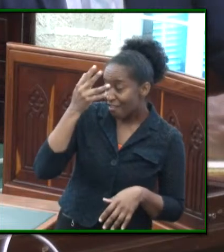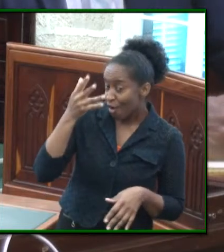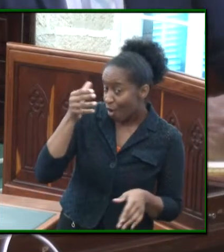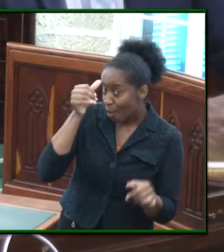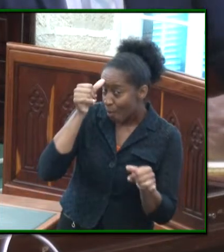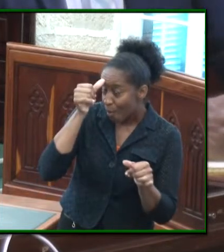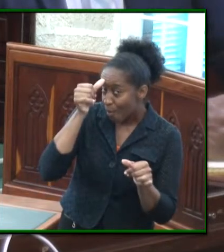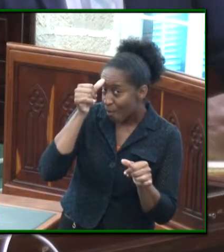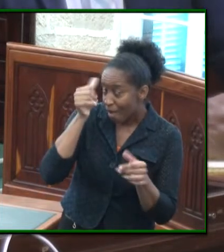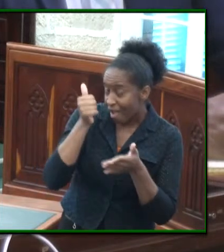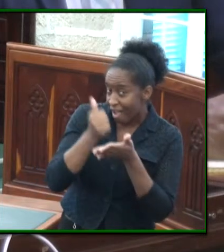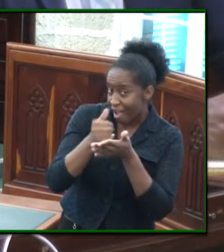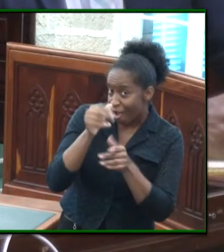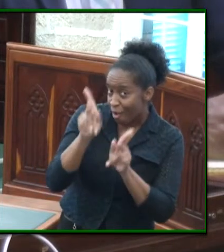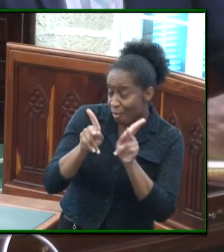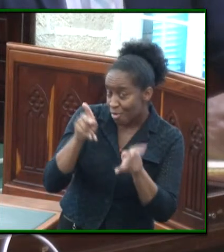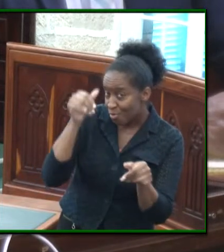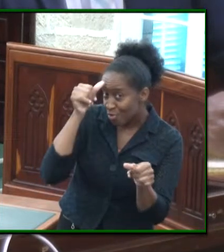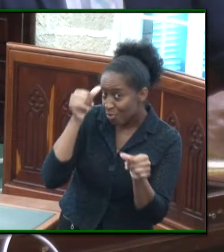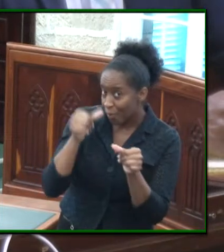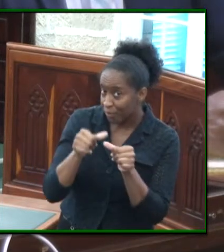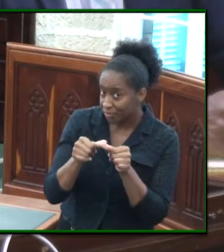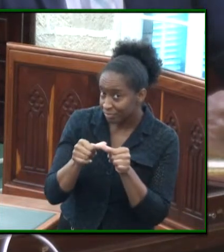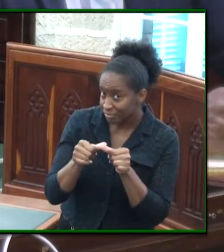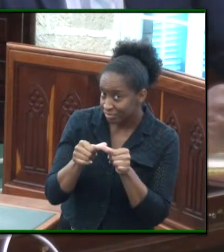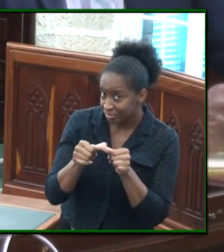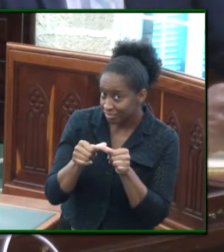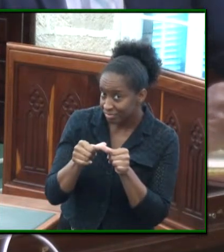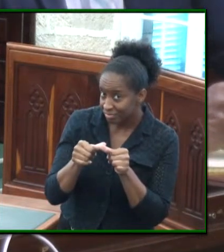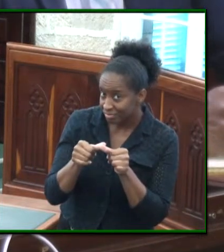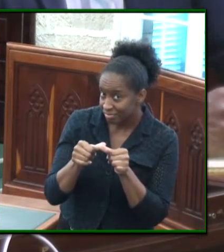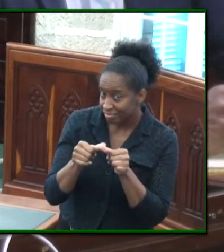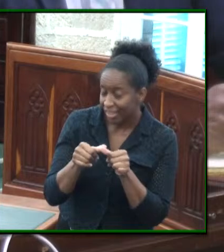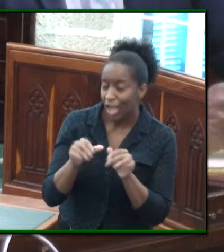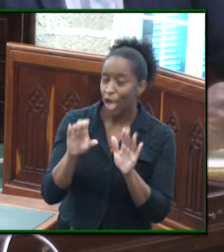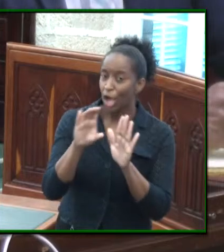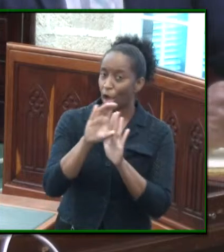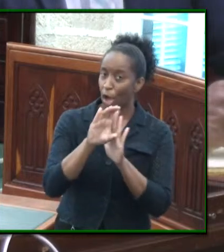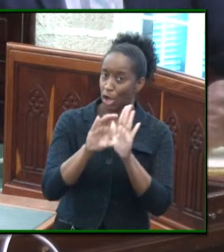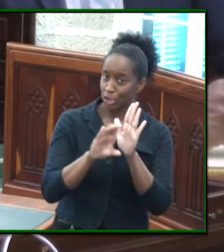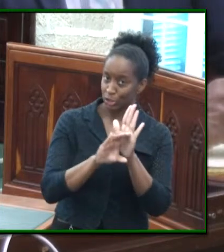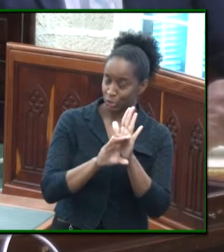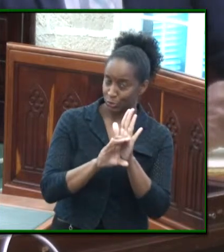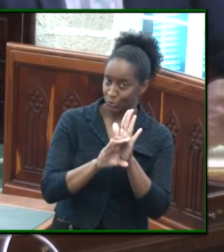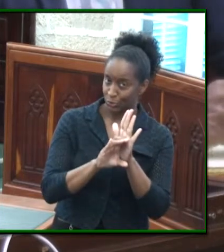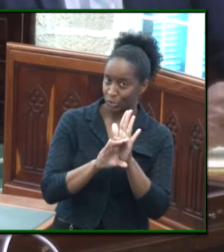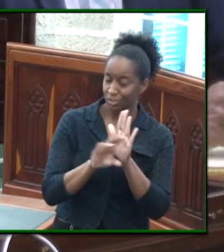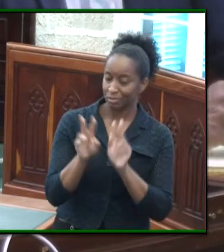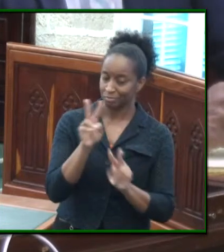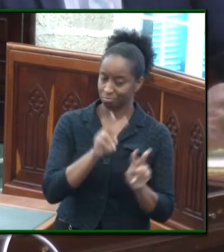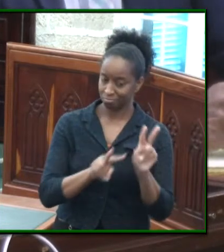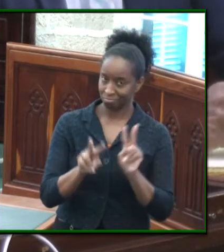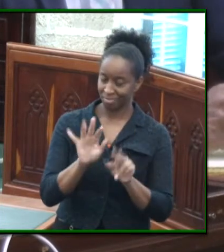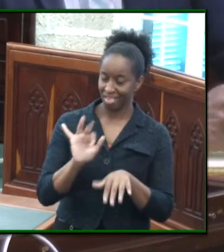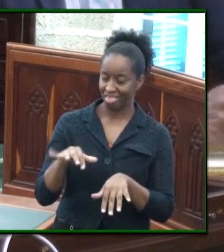at the time when the Honourable Member took up his seat on the other side of the chamber.